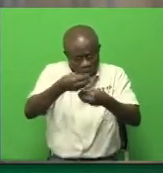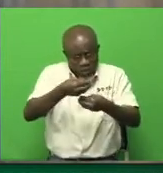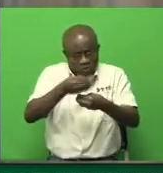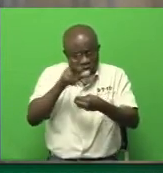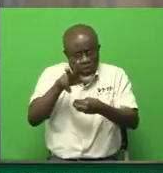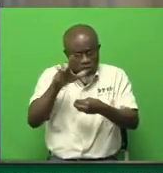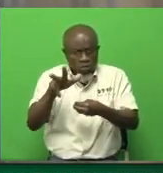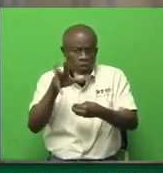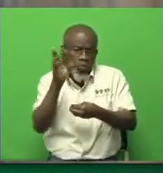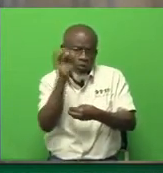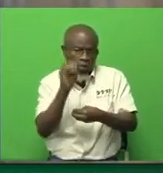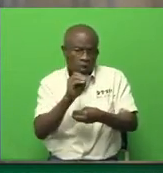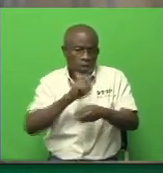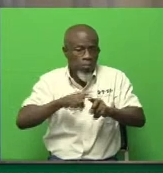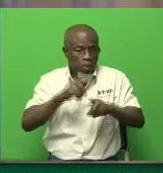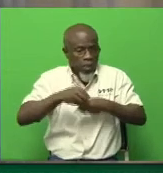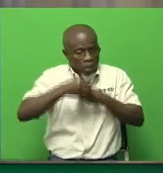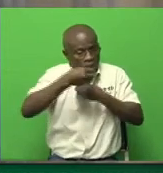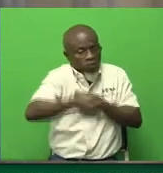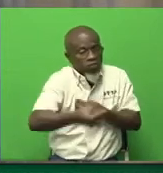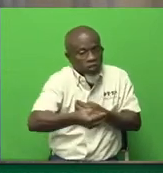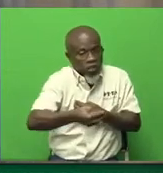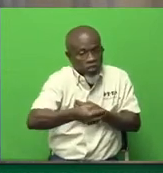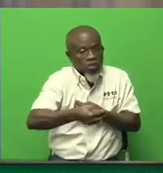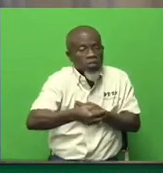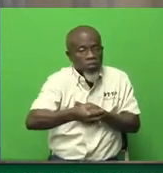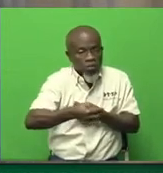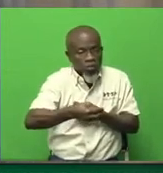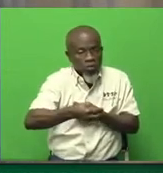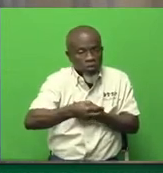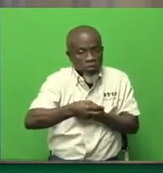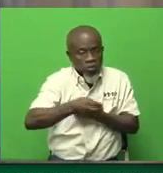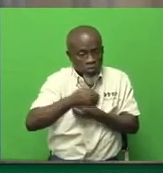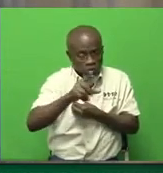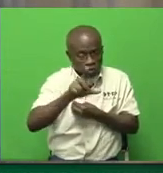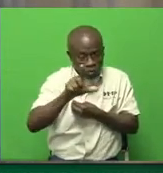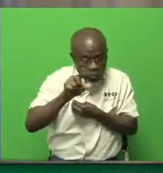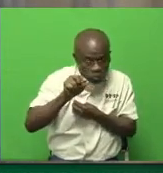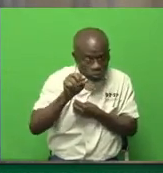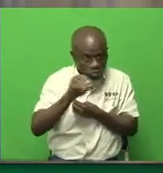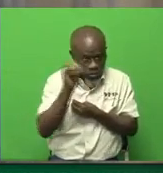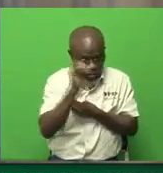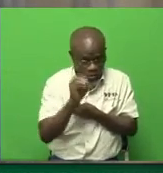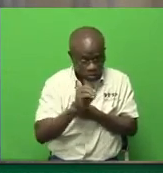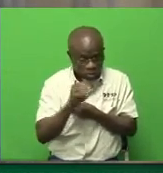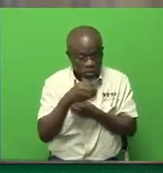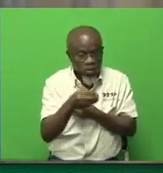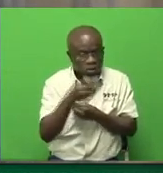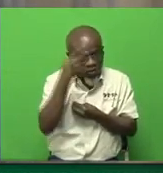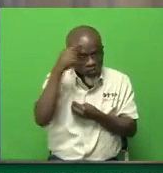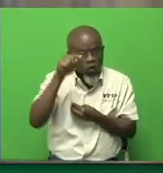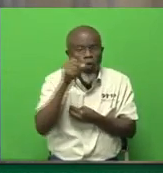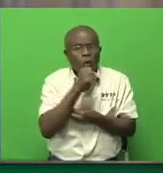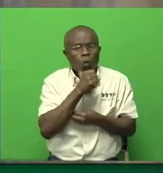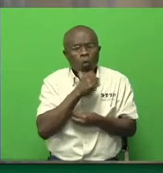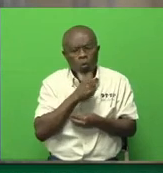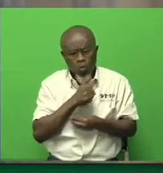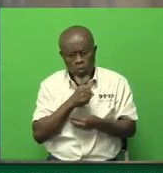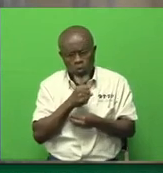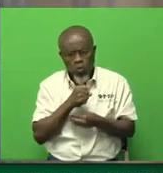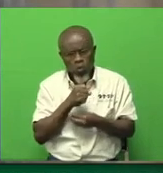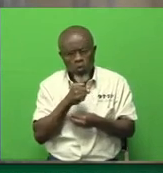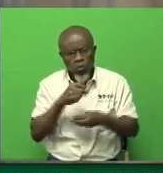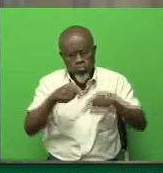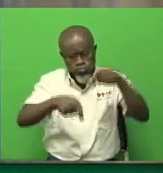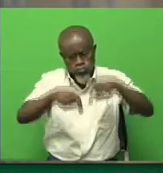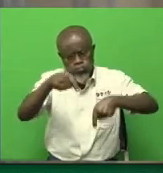what they get a 20 discount is applied for mature Marine Fields so it brings along this